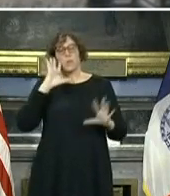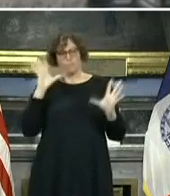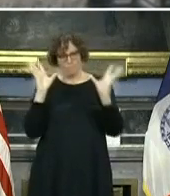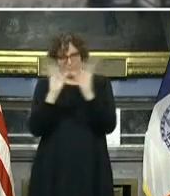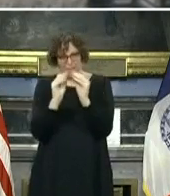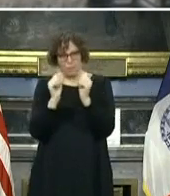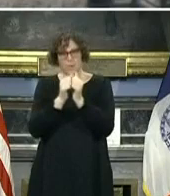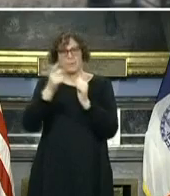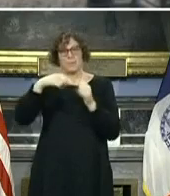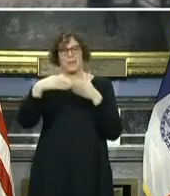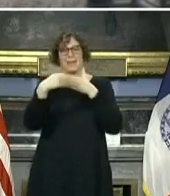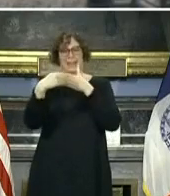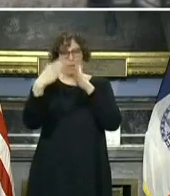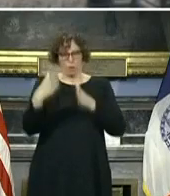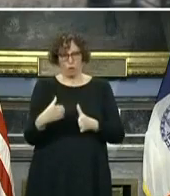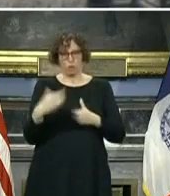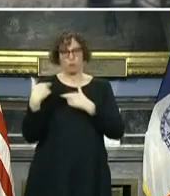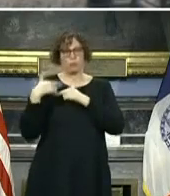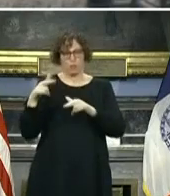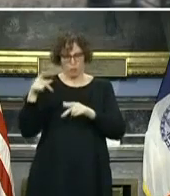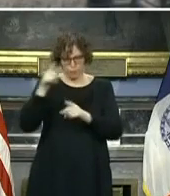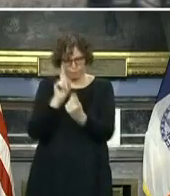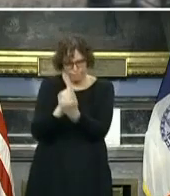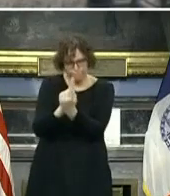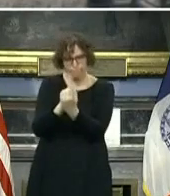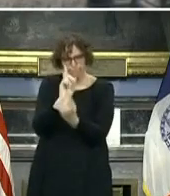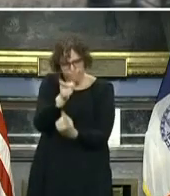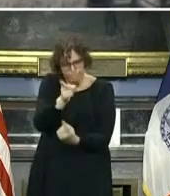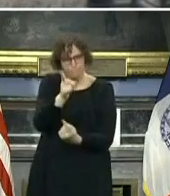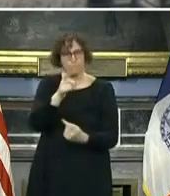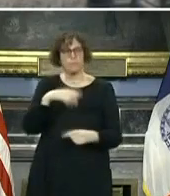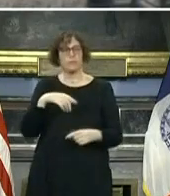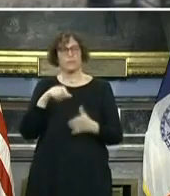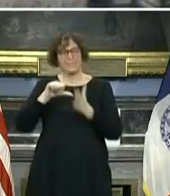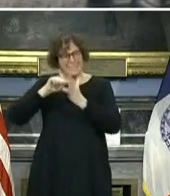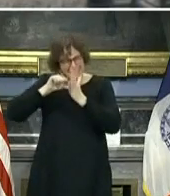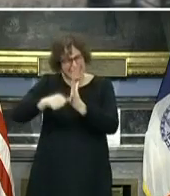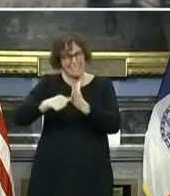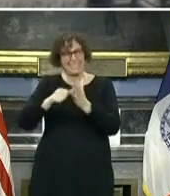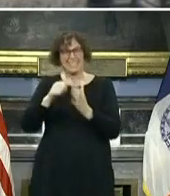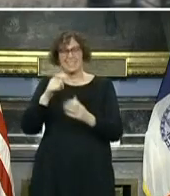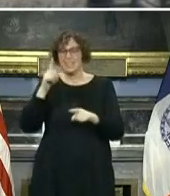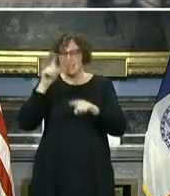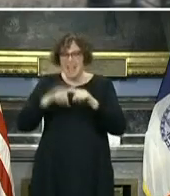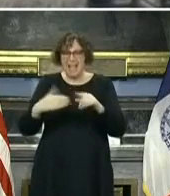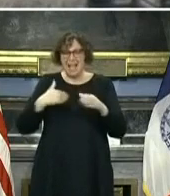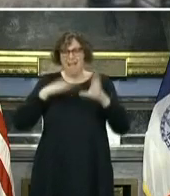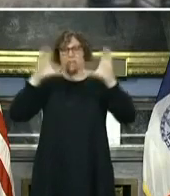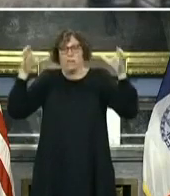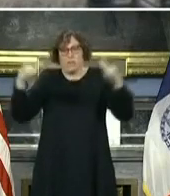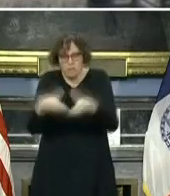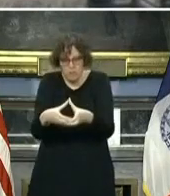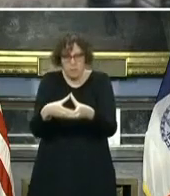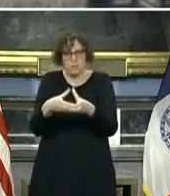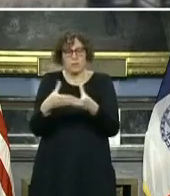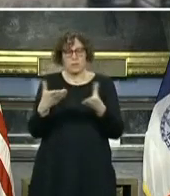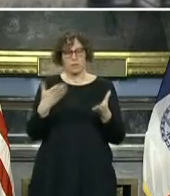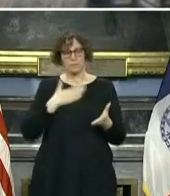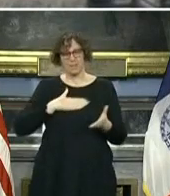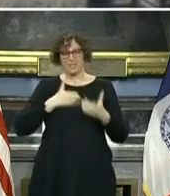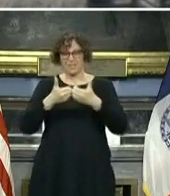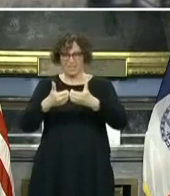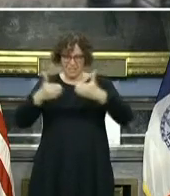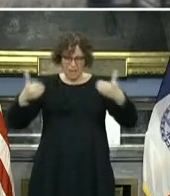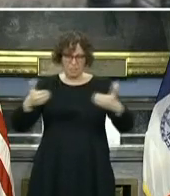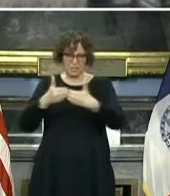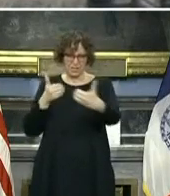very aggressive. And anytime we get an indication, I need people to understand this, you're doing a service to other people. If you know something like this is